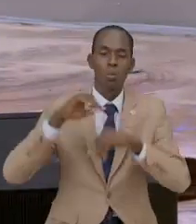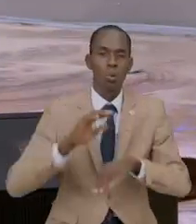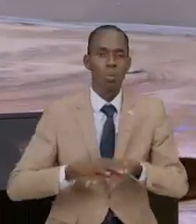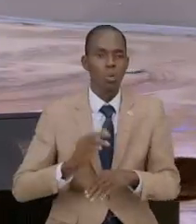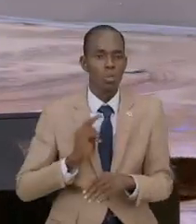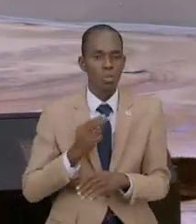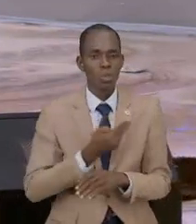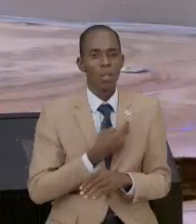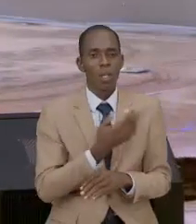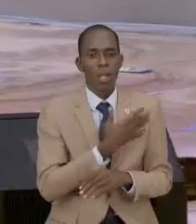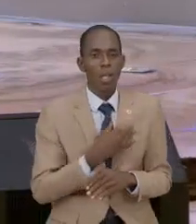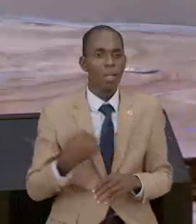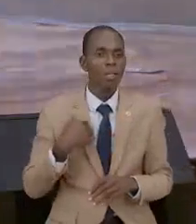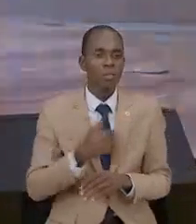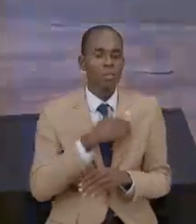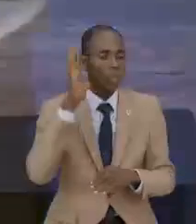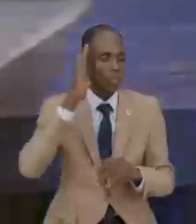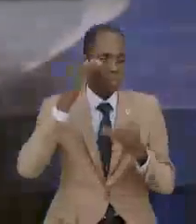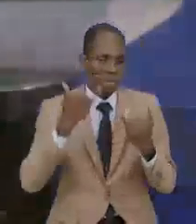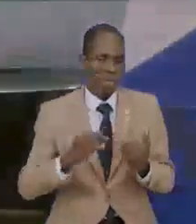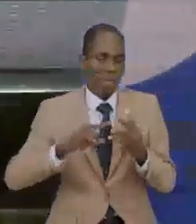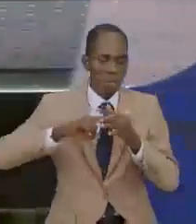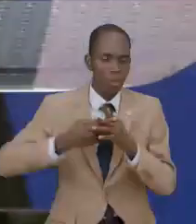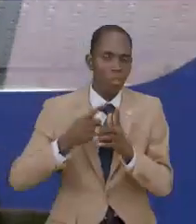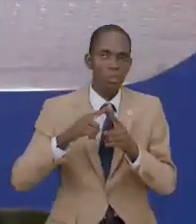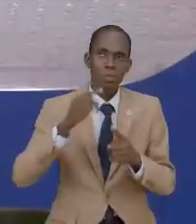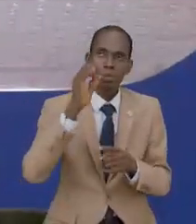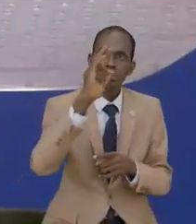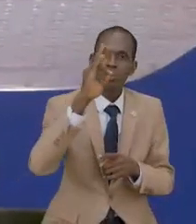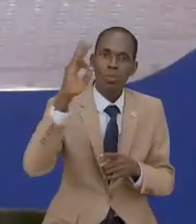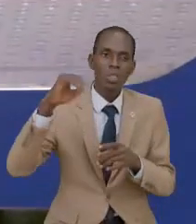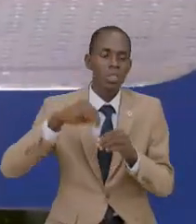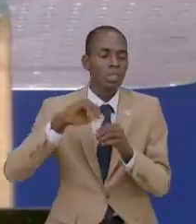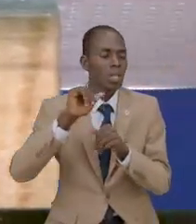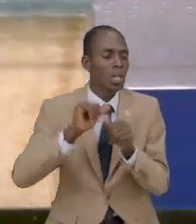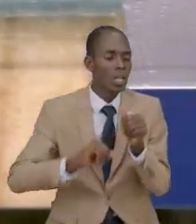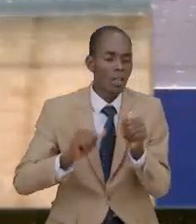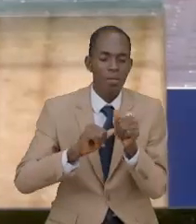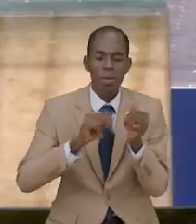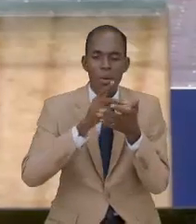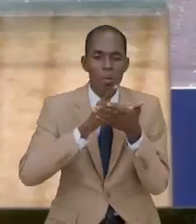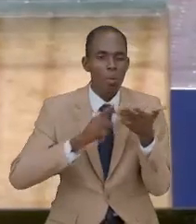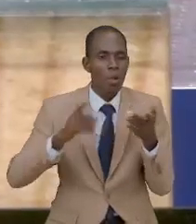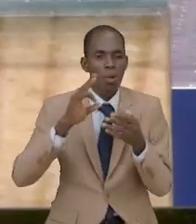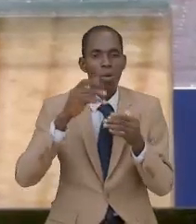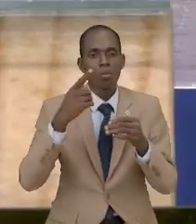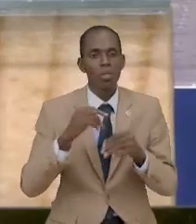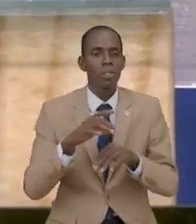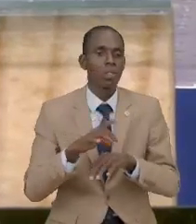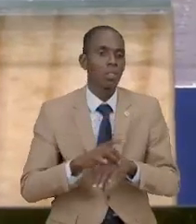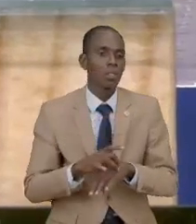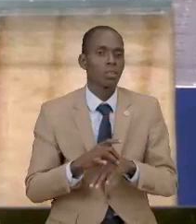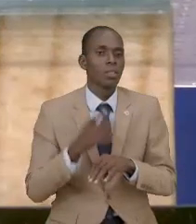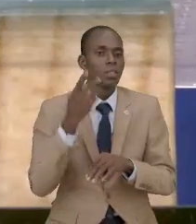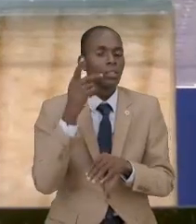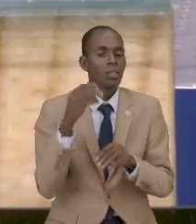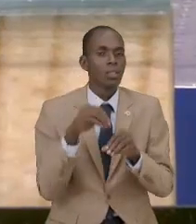And then we're witnesses unto the uttermost part of the earth.